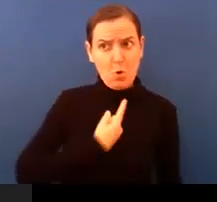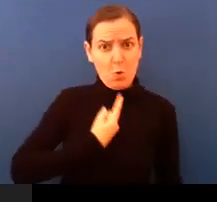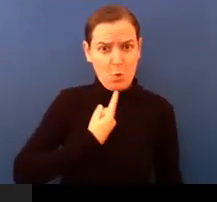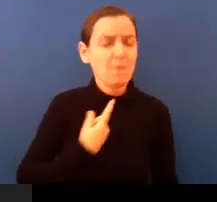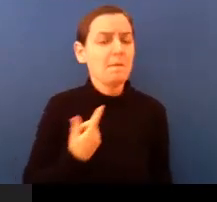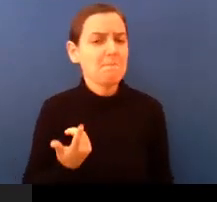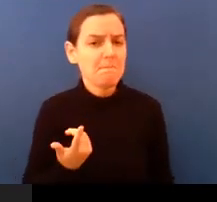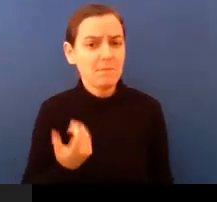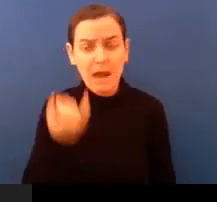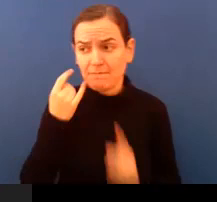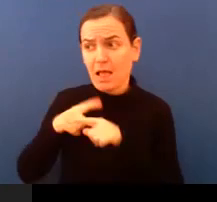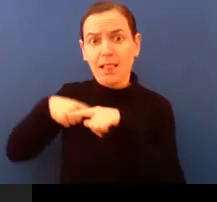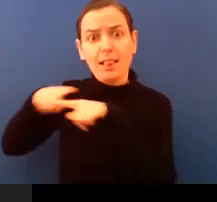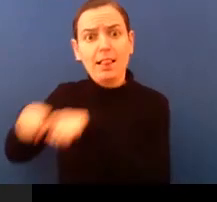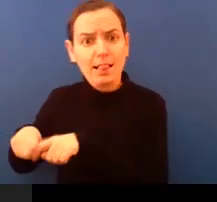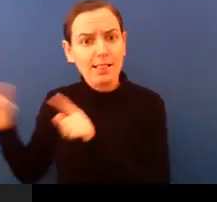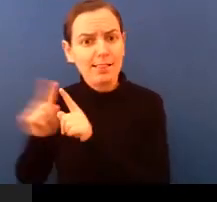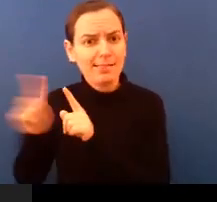And you have an active lifestyle.